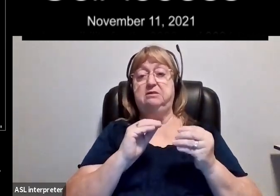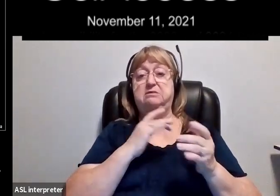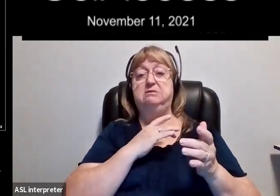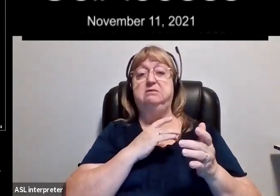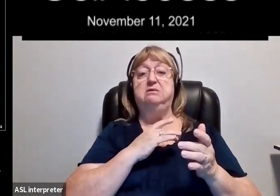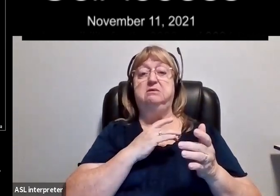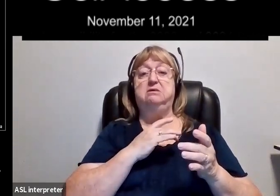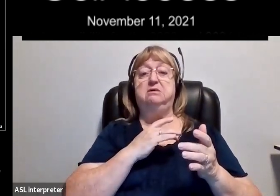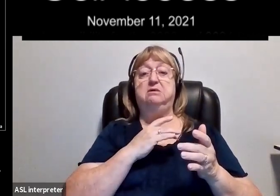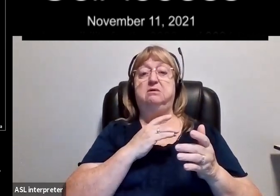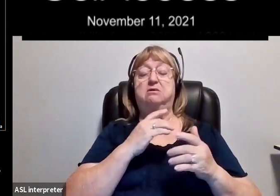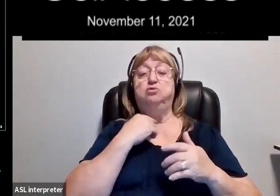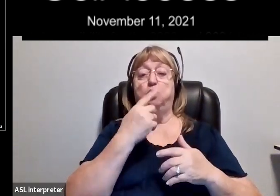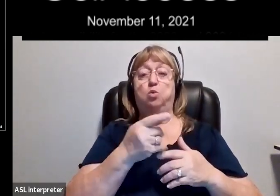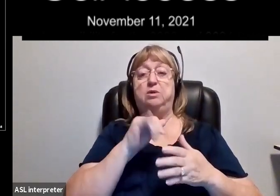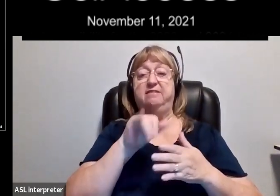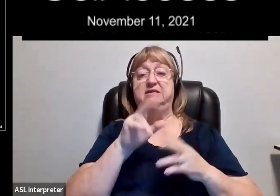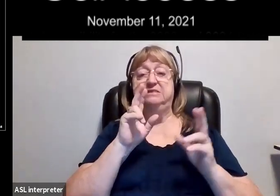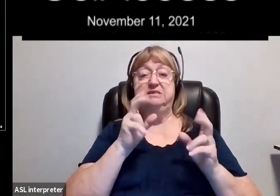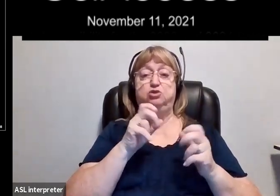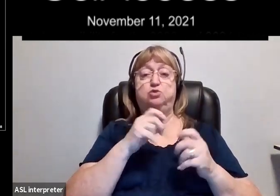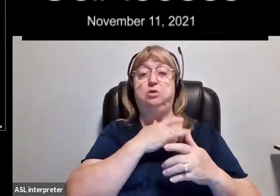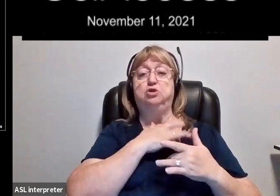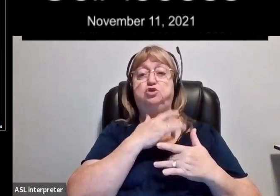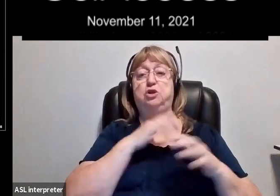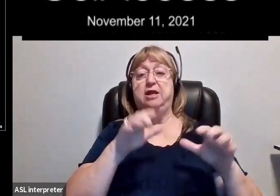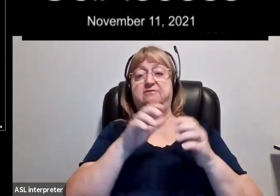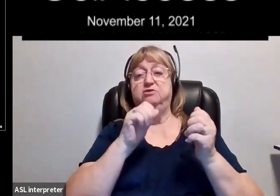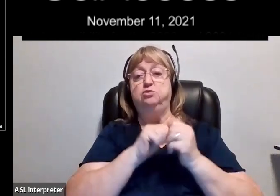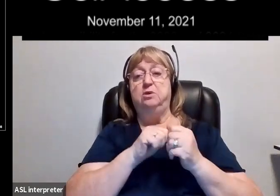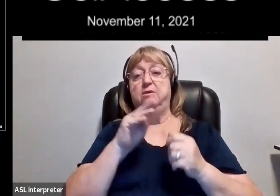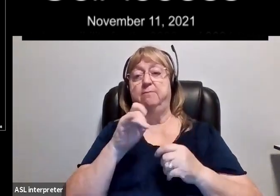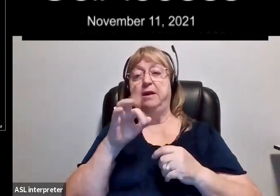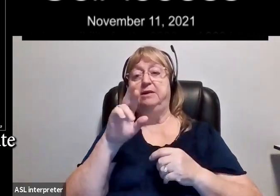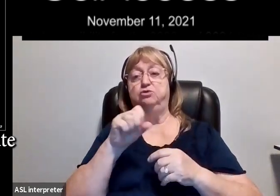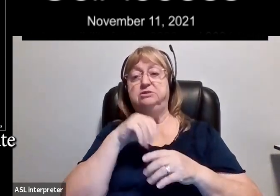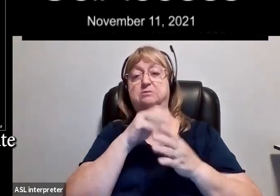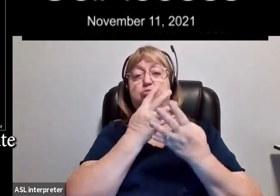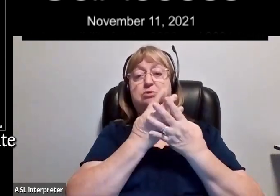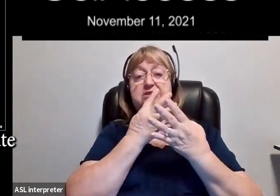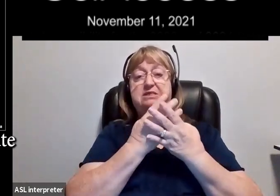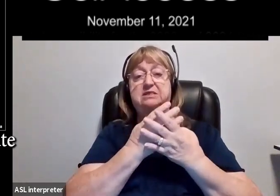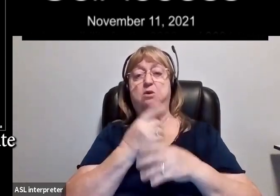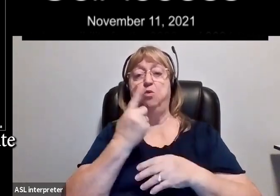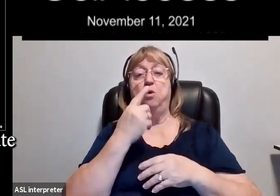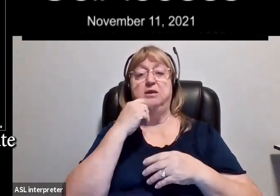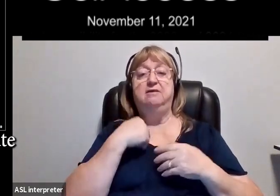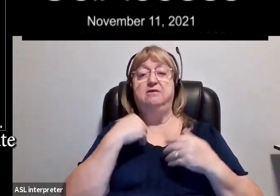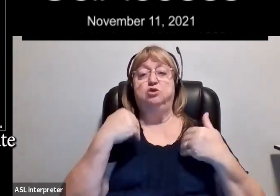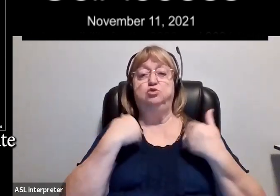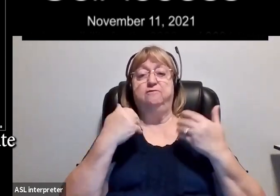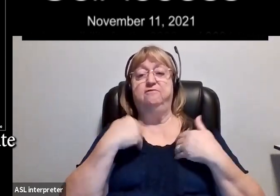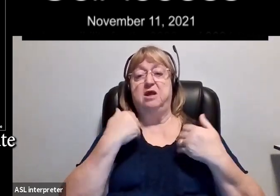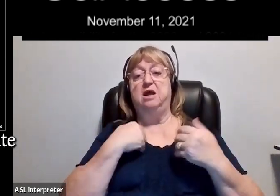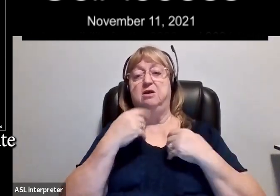two stories told in this issue concern activities with minors in prisons, one in the Juvenile Penal